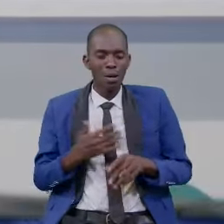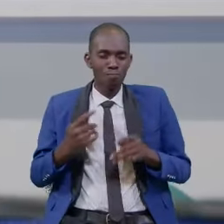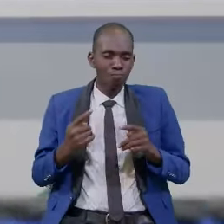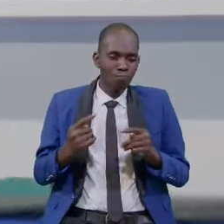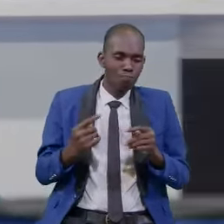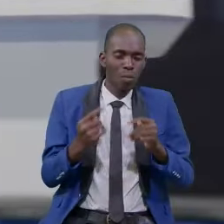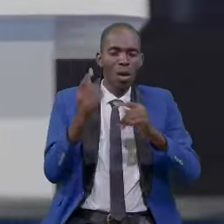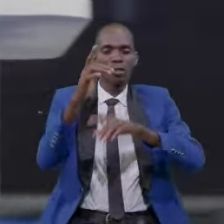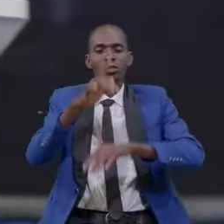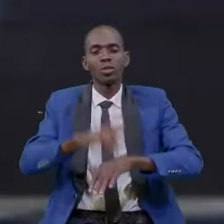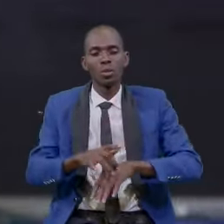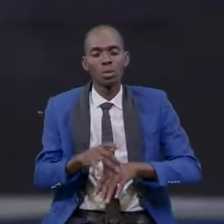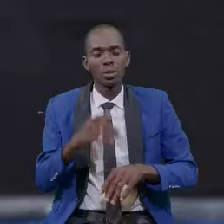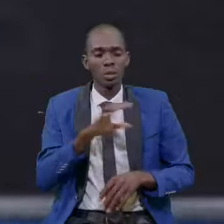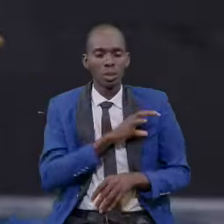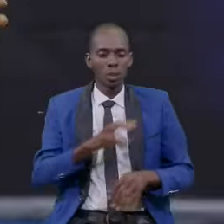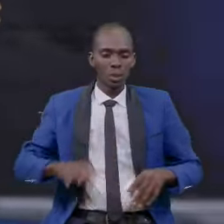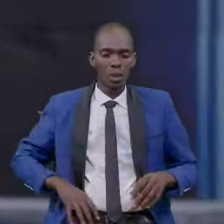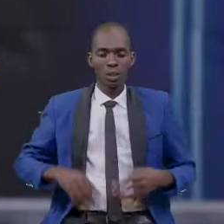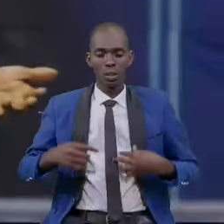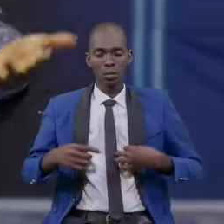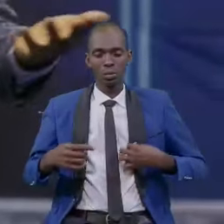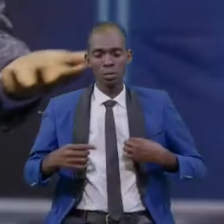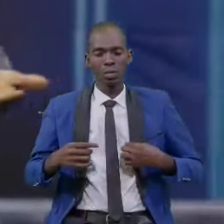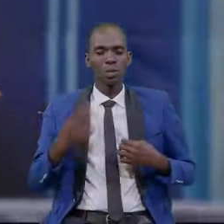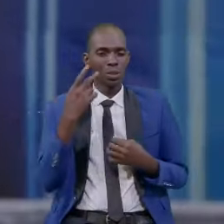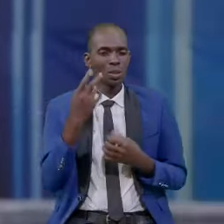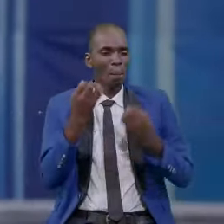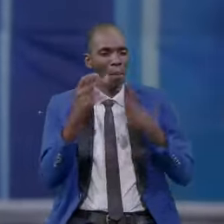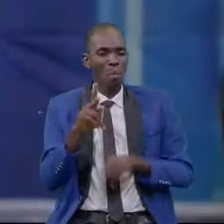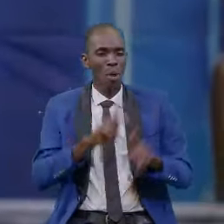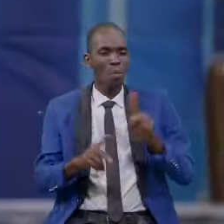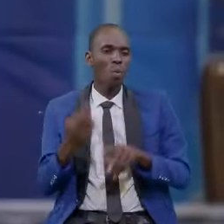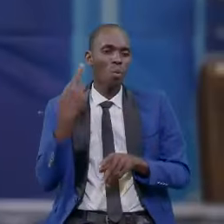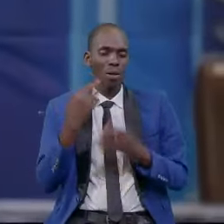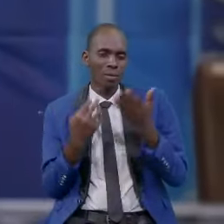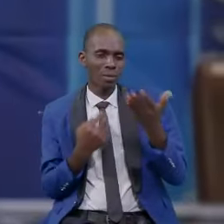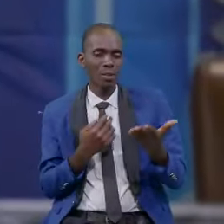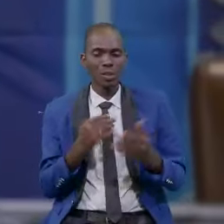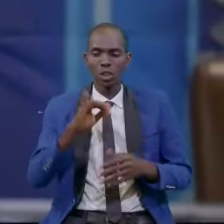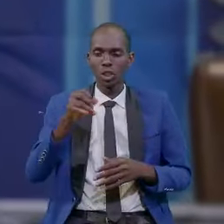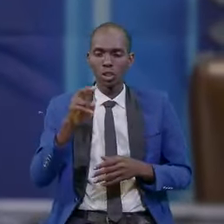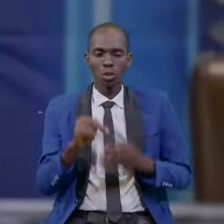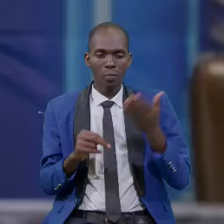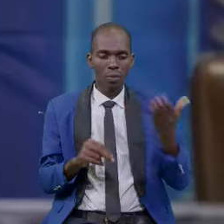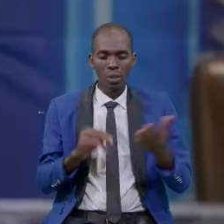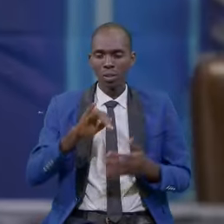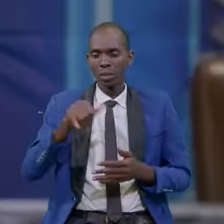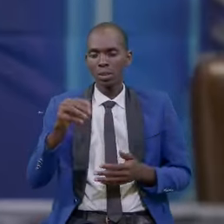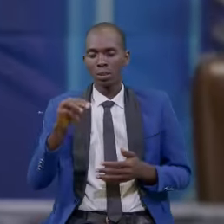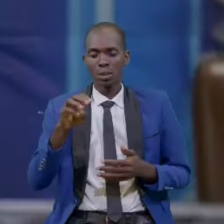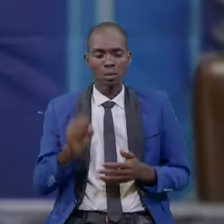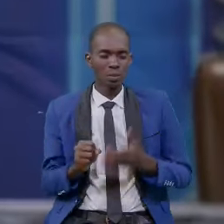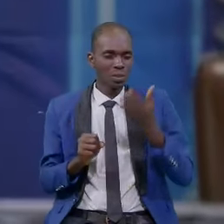Peter was there. He didn't go to touch Peter's garment. John was there. James was there. He didn't go to